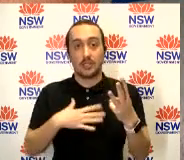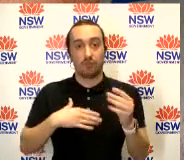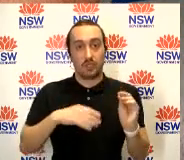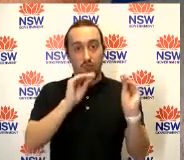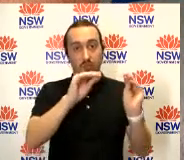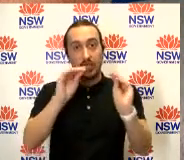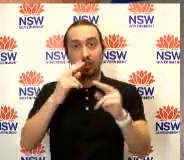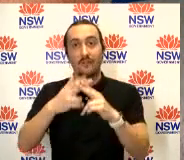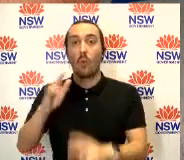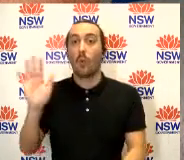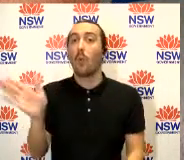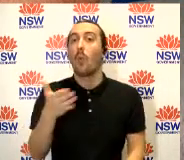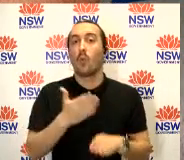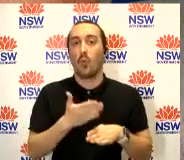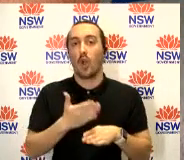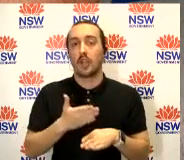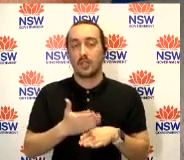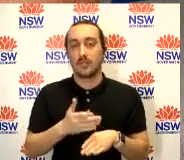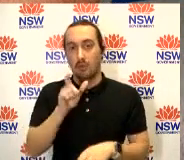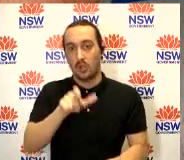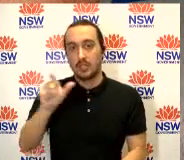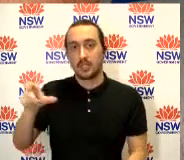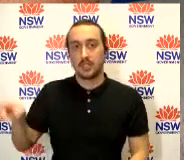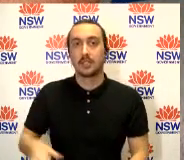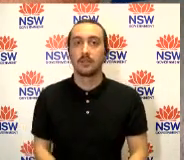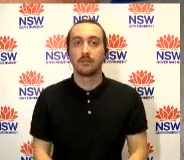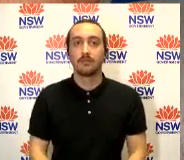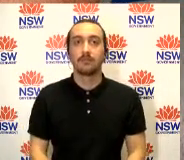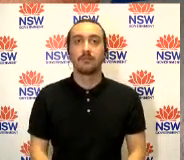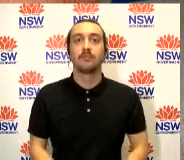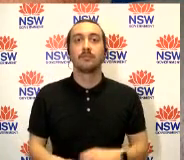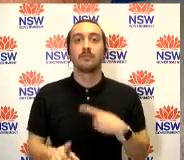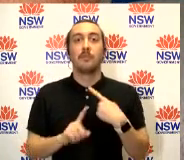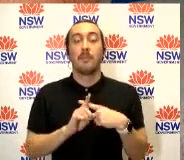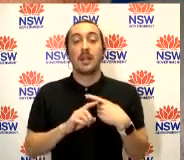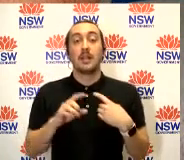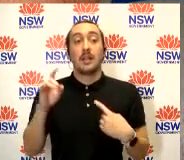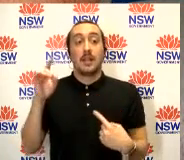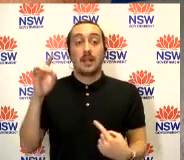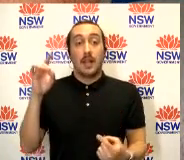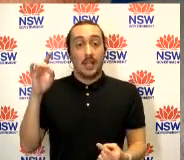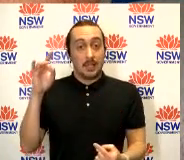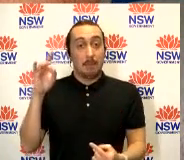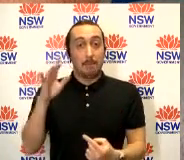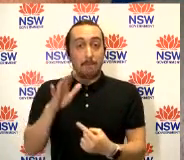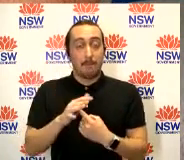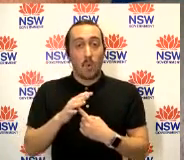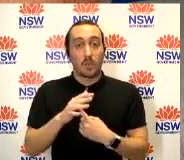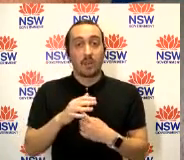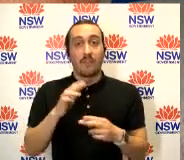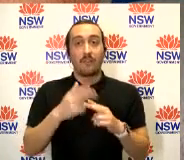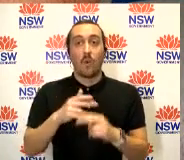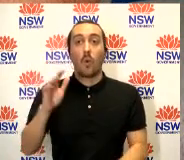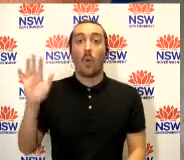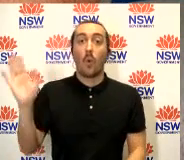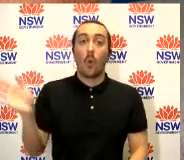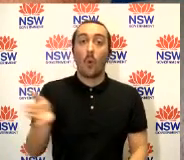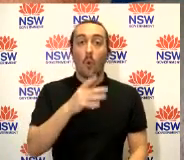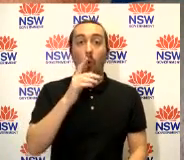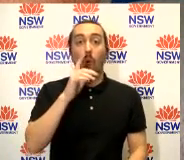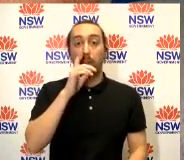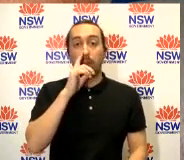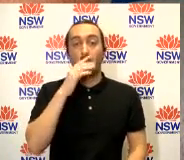to those workers, and importantly, it needs to be understood by all and sundry. So we have a lot